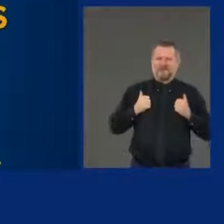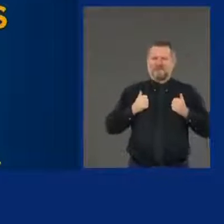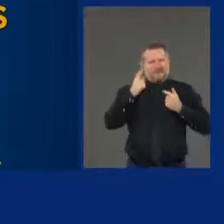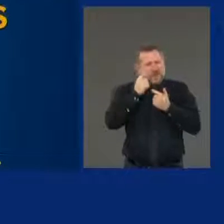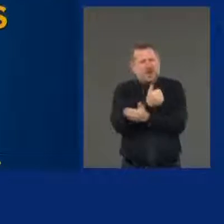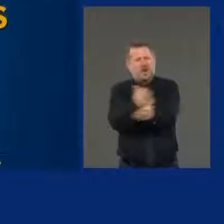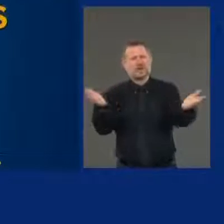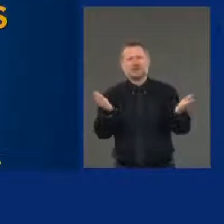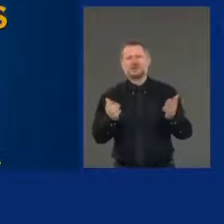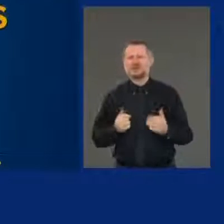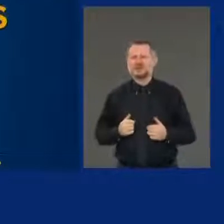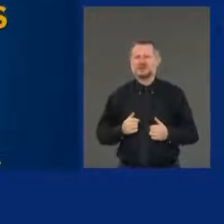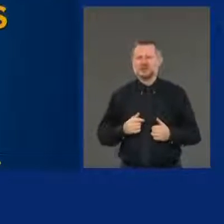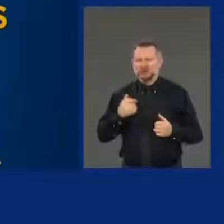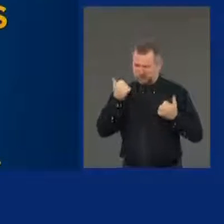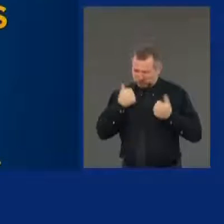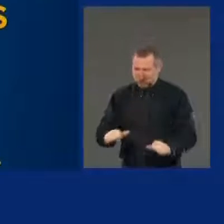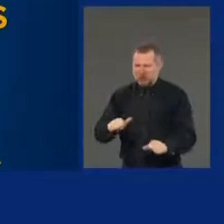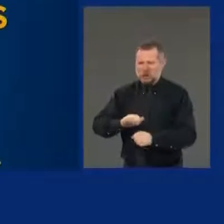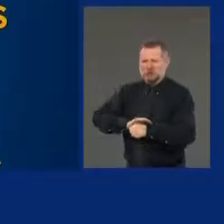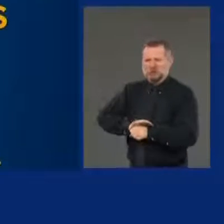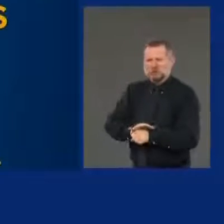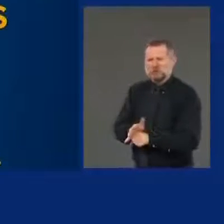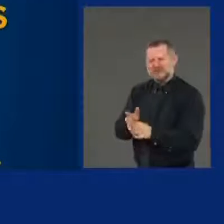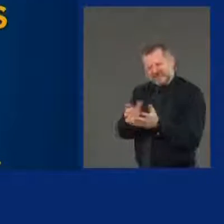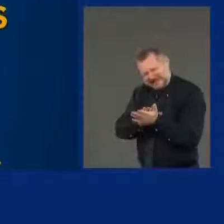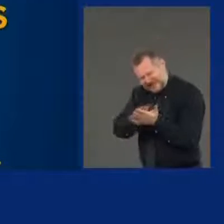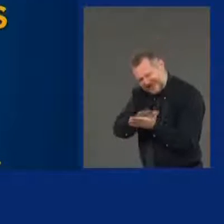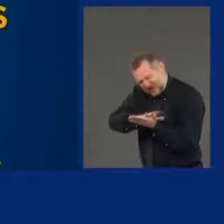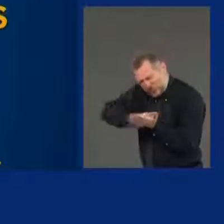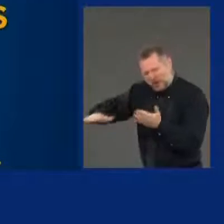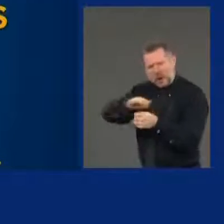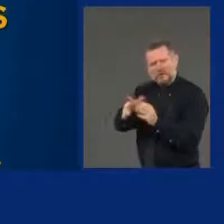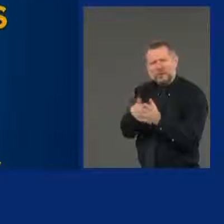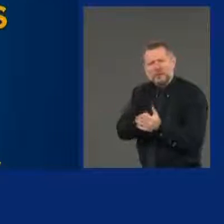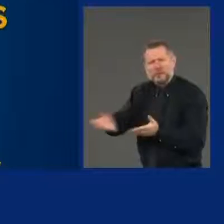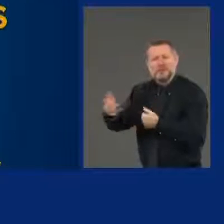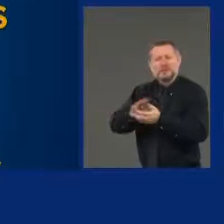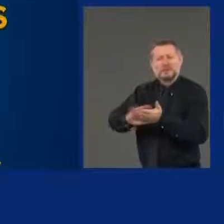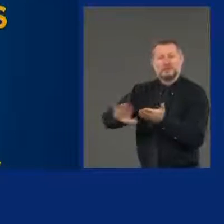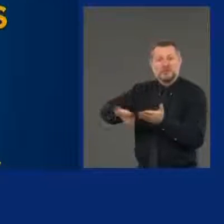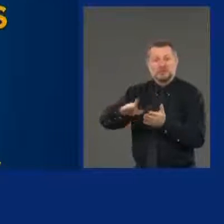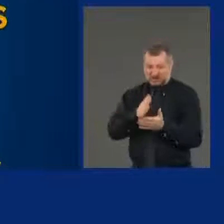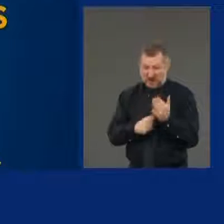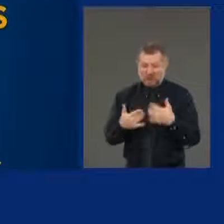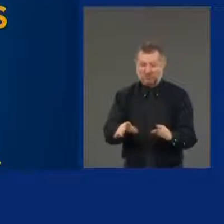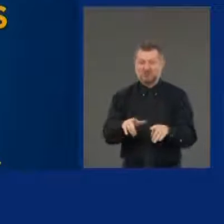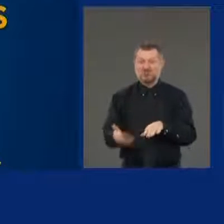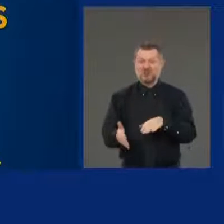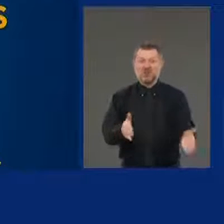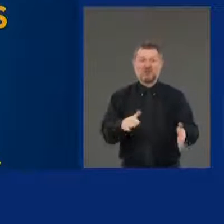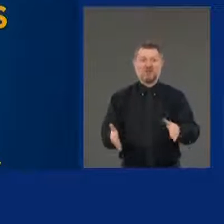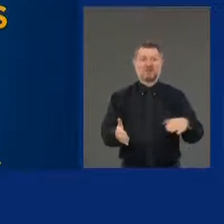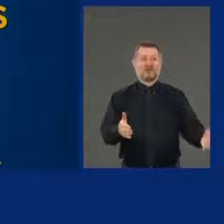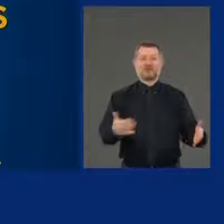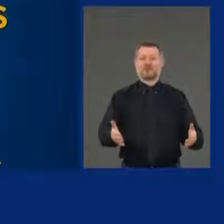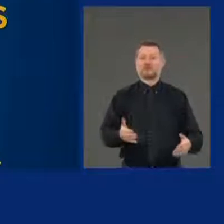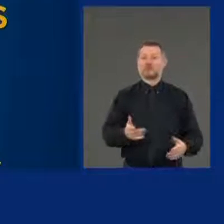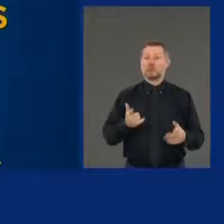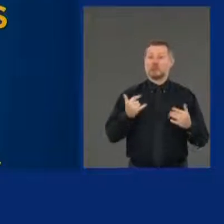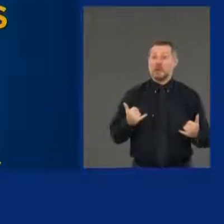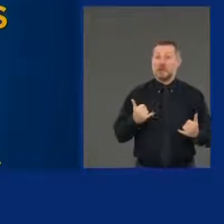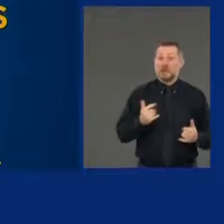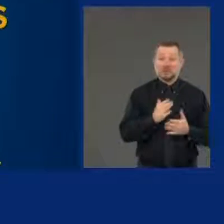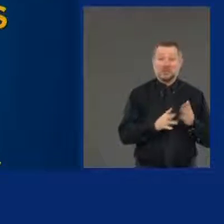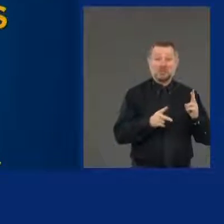to crush this COVID virus. They gave their life. It is